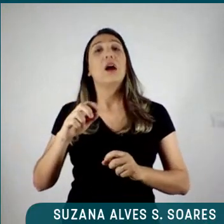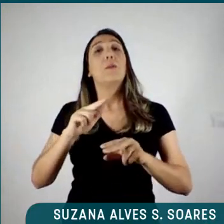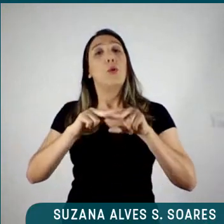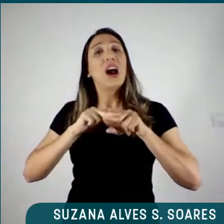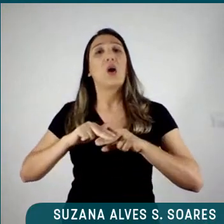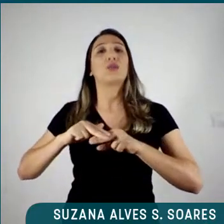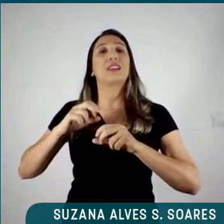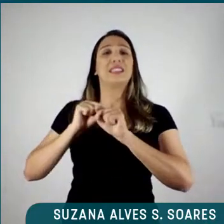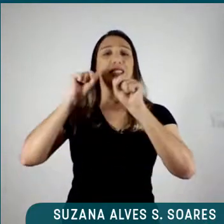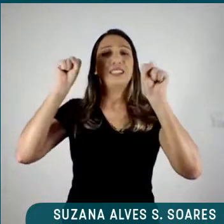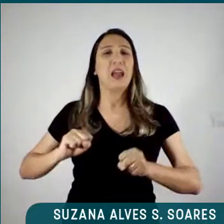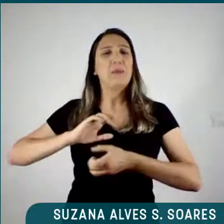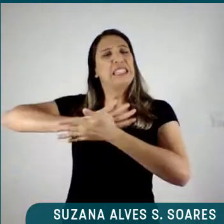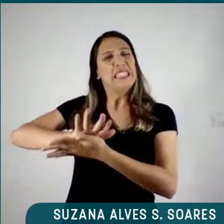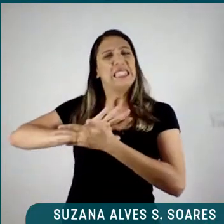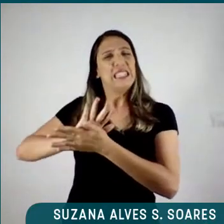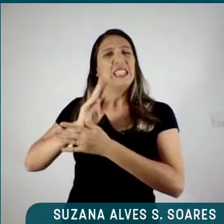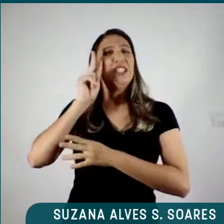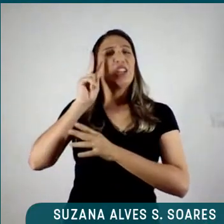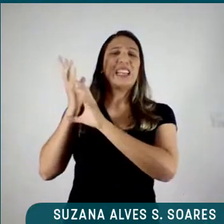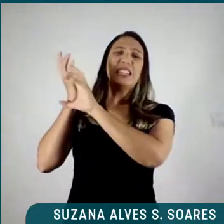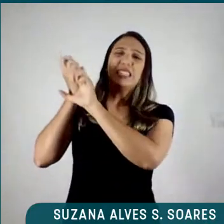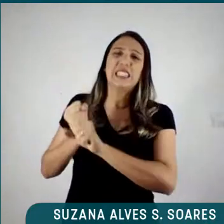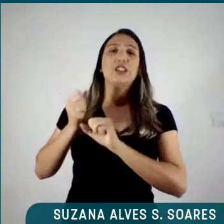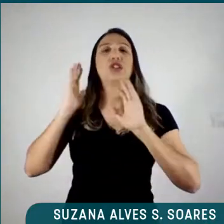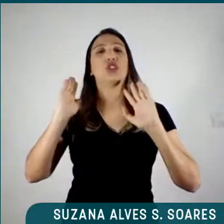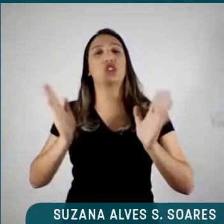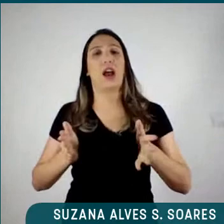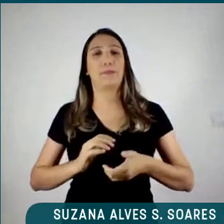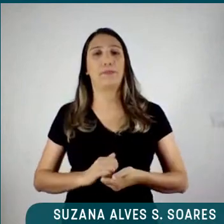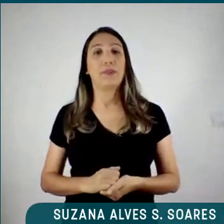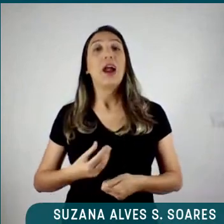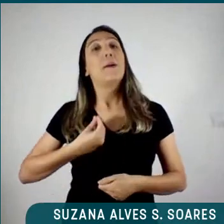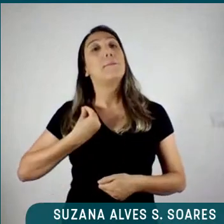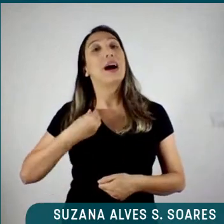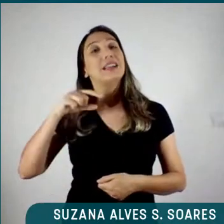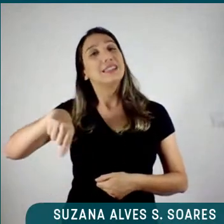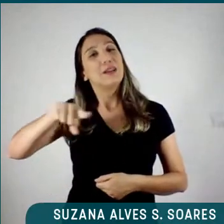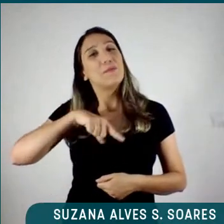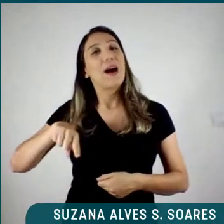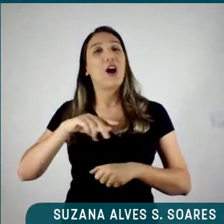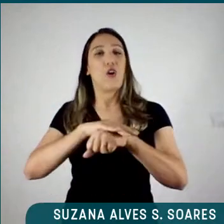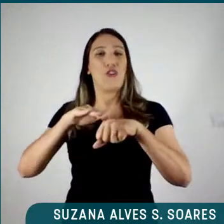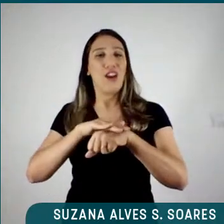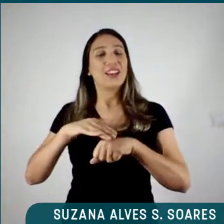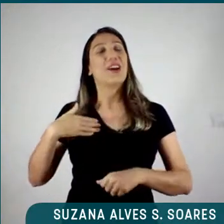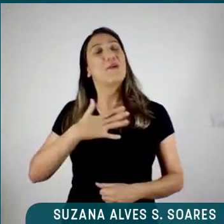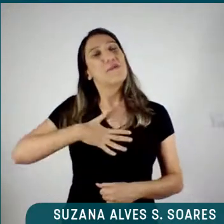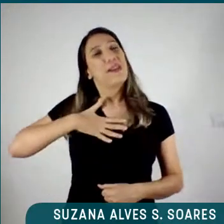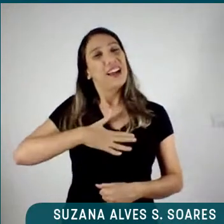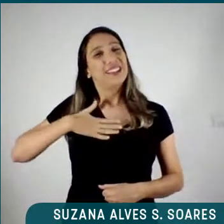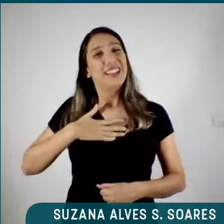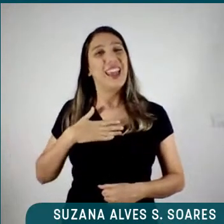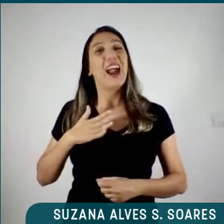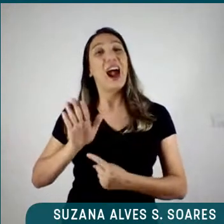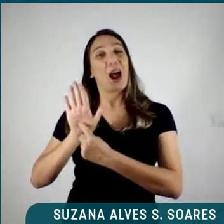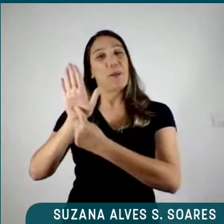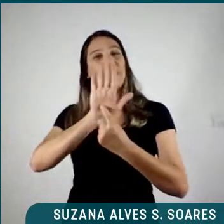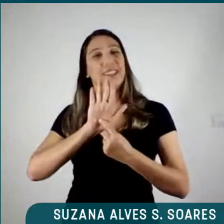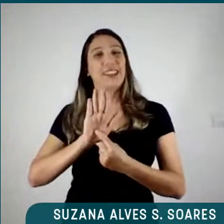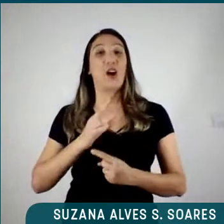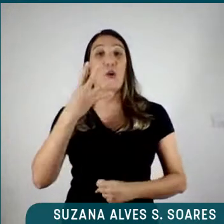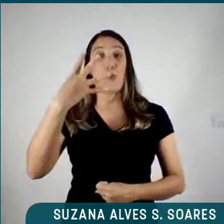context, it is needed to understand how to build up innovative public policies in Brazil that are linked to